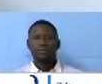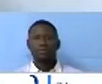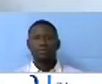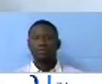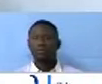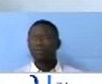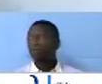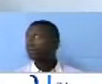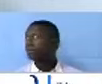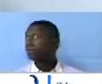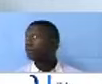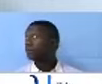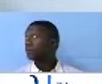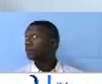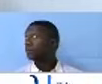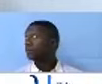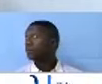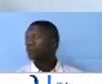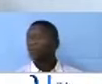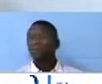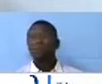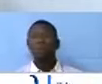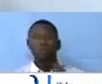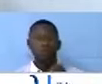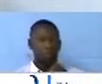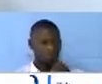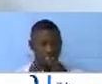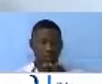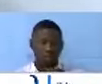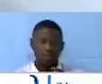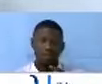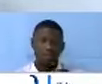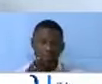xamuloko xamuloko bima wax moy what I am saying is